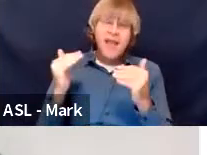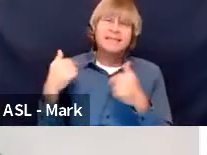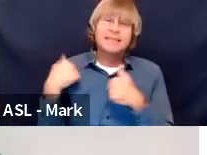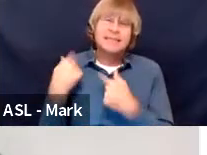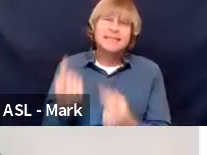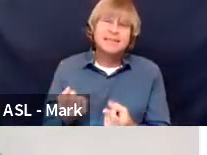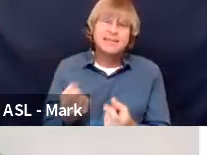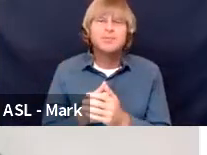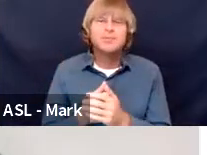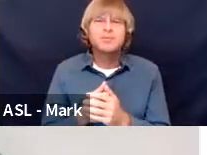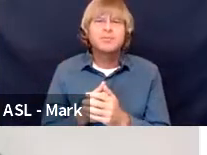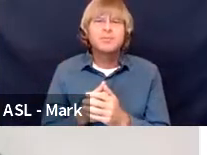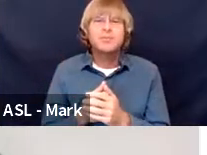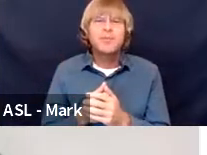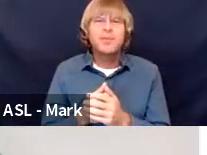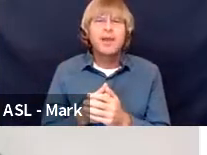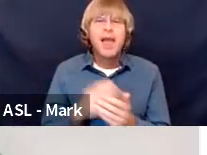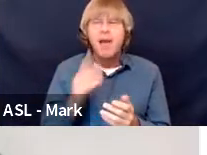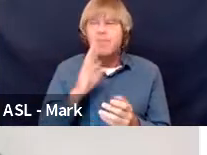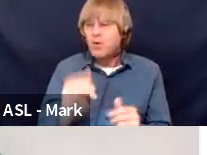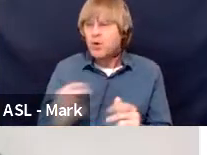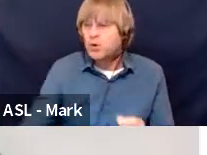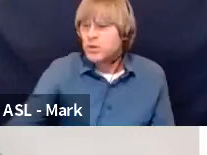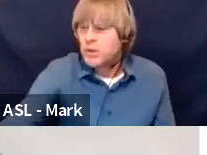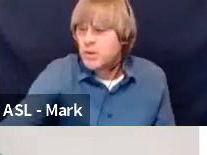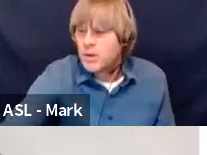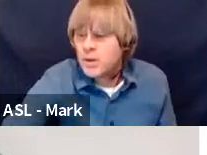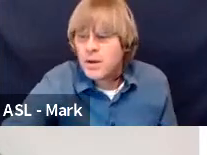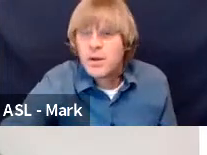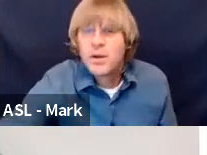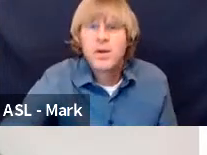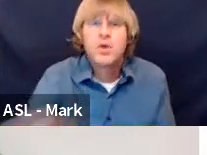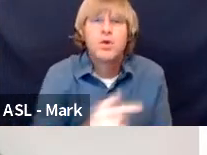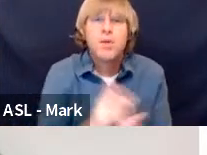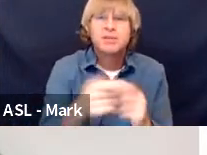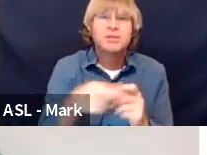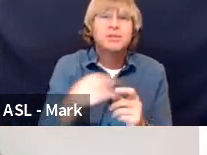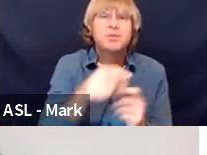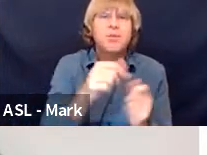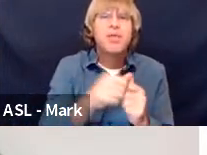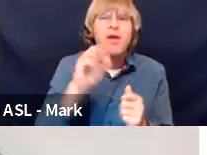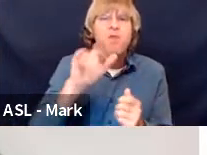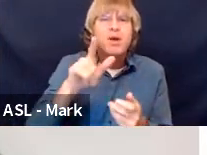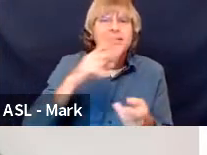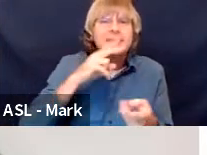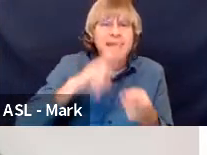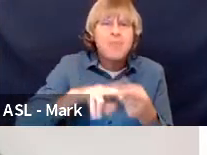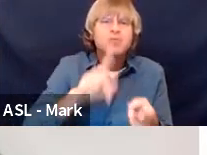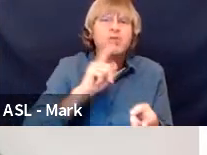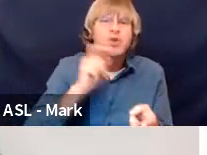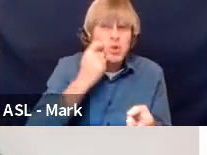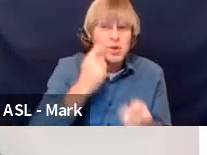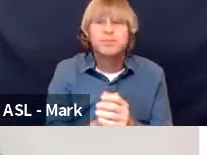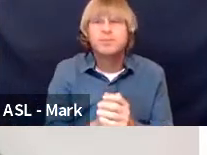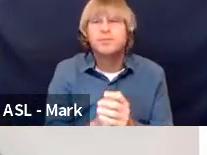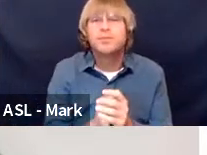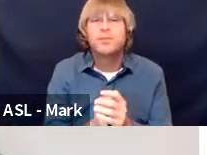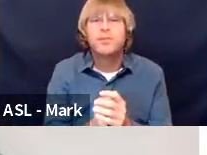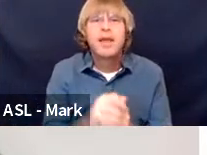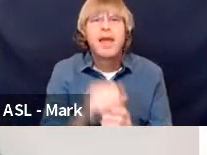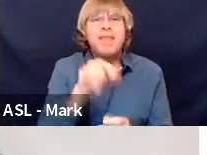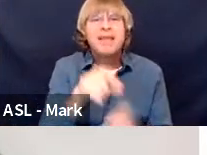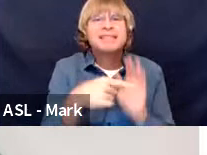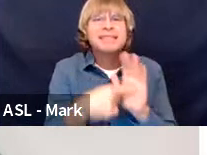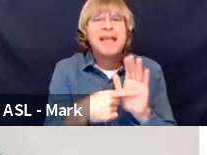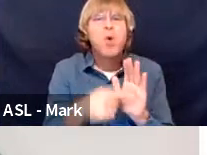and been able to use rigid boxes wrapped in some paper with a foil stamp, and they're pretty cool. This is an